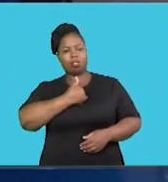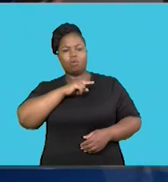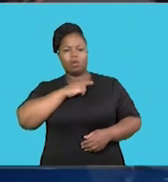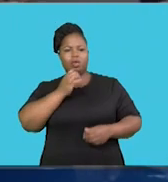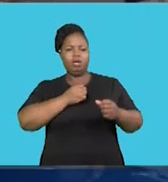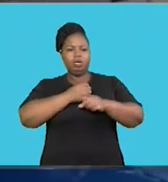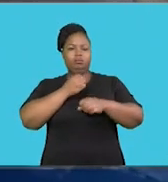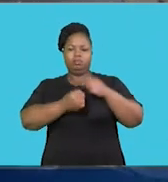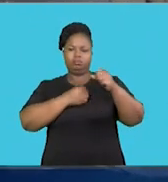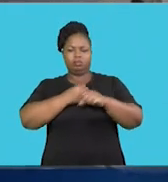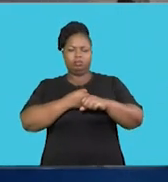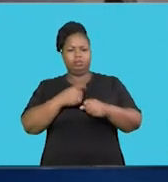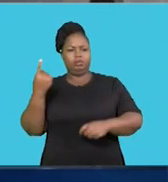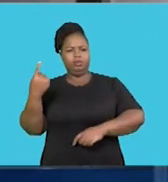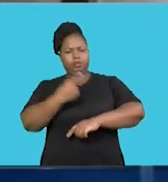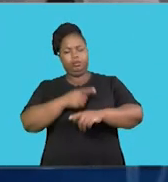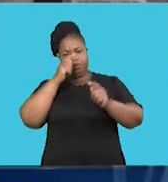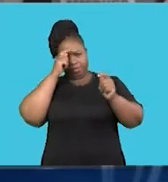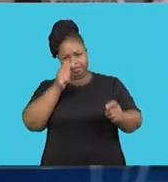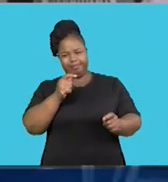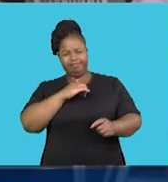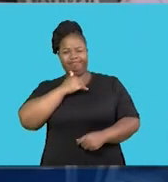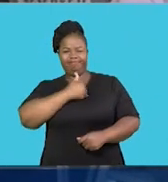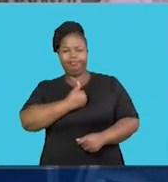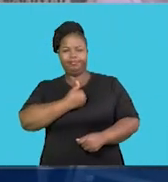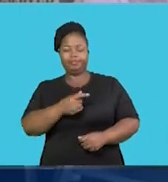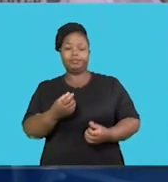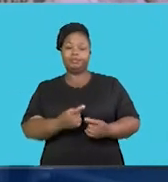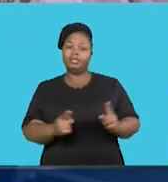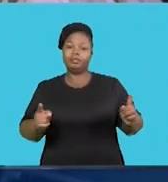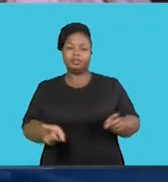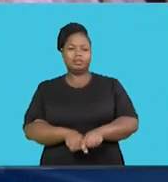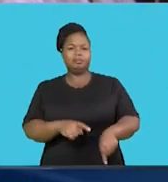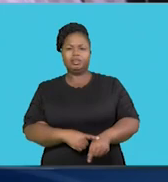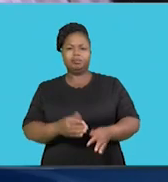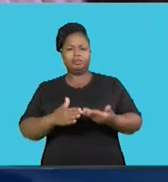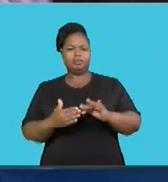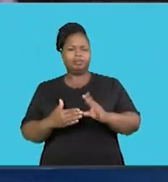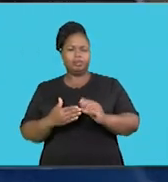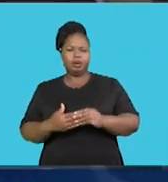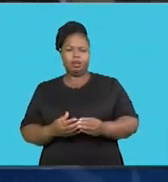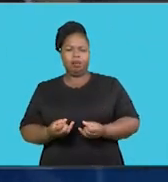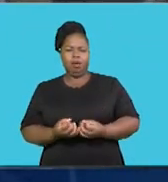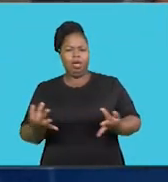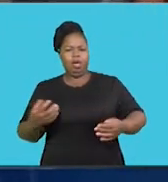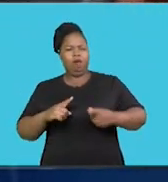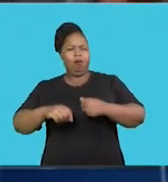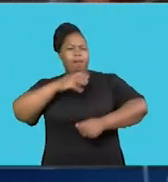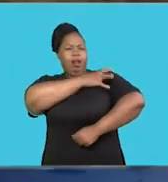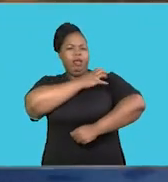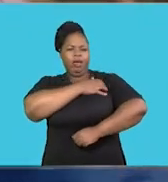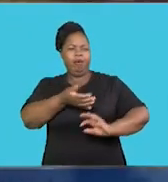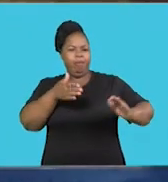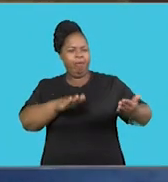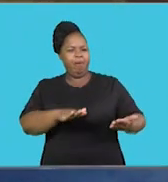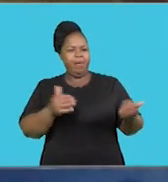lena le hlwauwa ka mahlomola mo motsotsong wa jwale diketekete tsa makgolo a baahi ba Palestina di hlokahetse ha ba bang ba